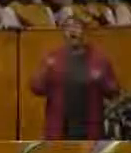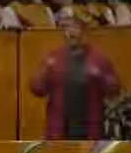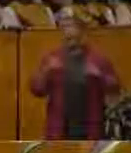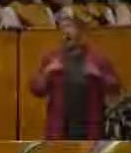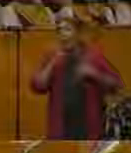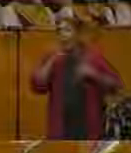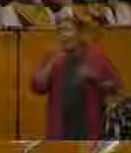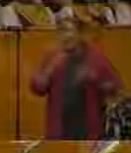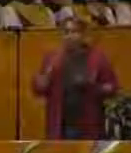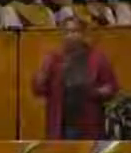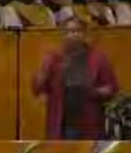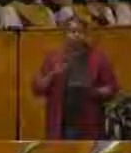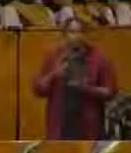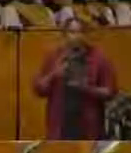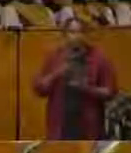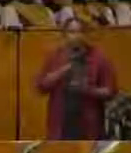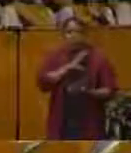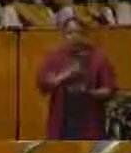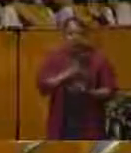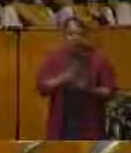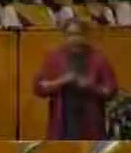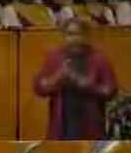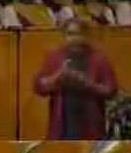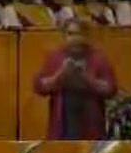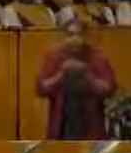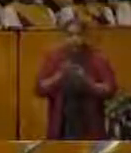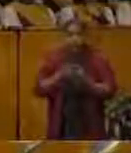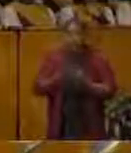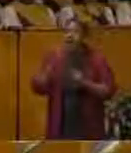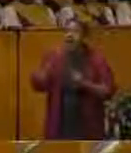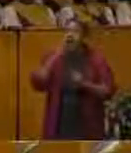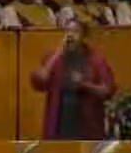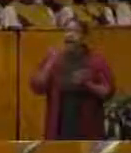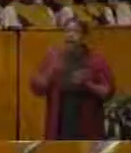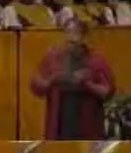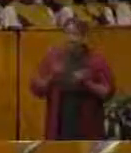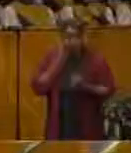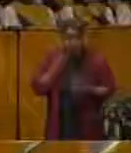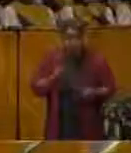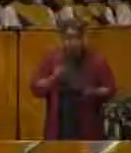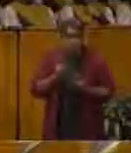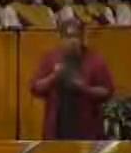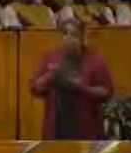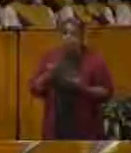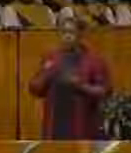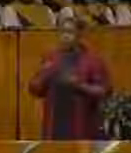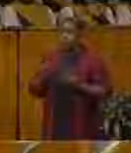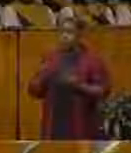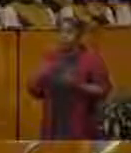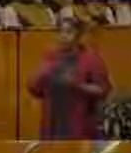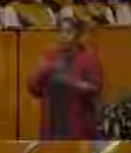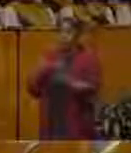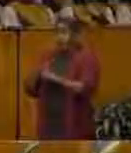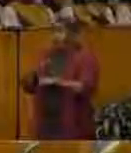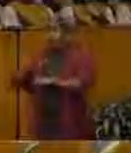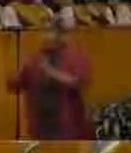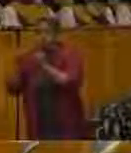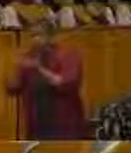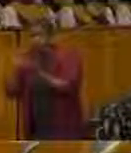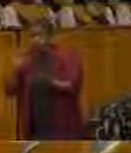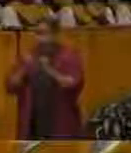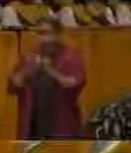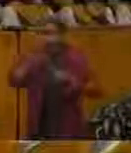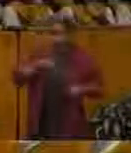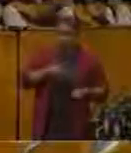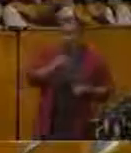I'm not here to belittle any organization you belong to, but I double dog dare you to stand any of them next up to Alpha Street